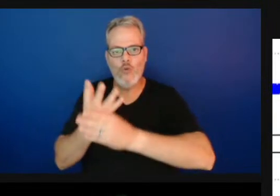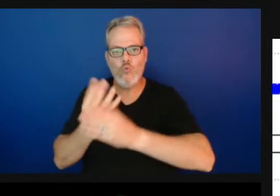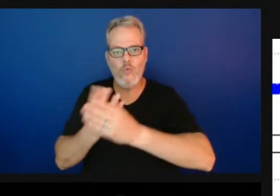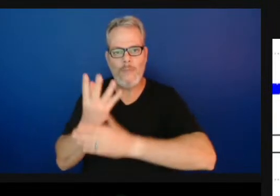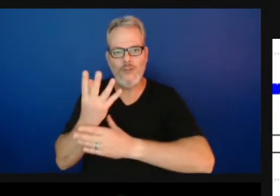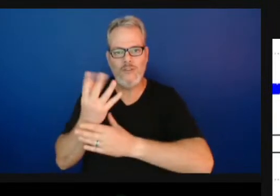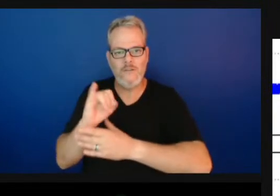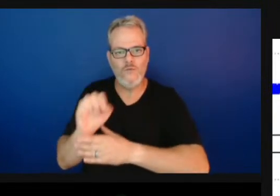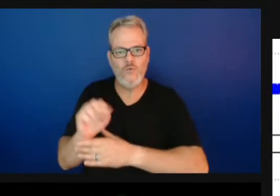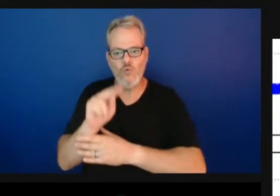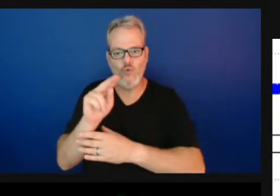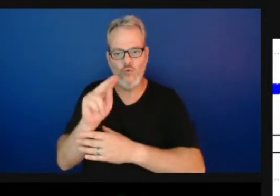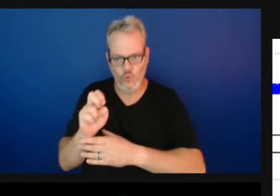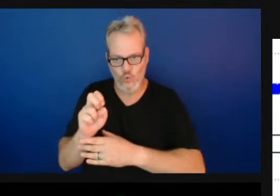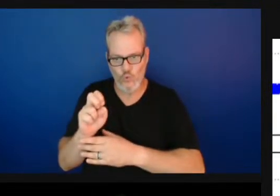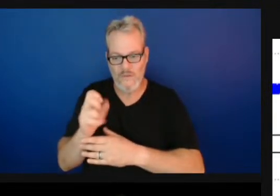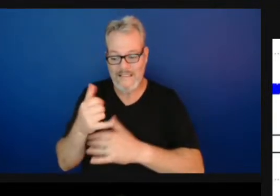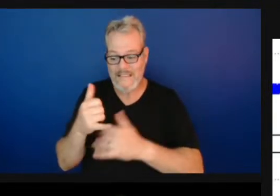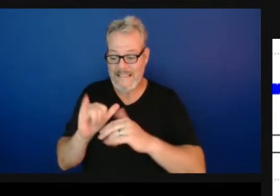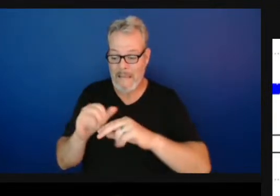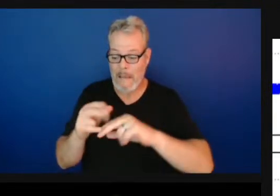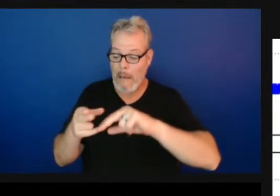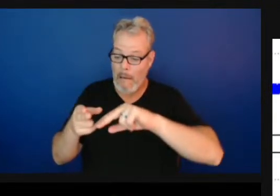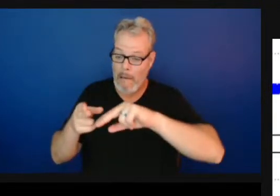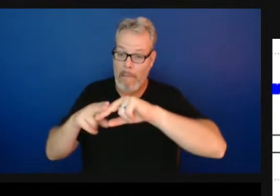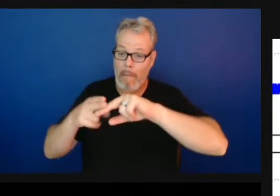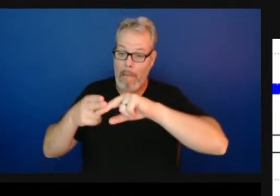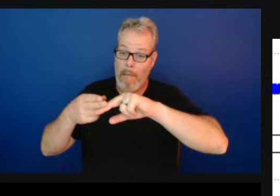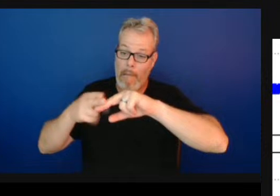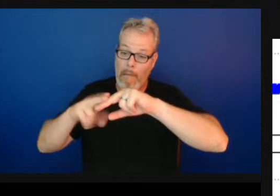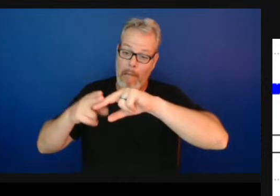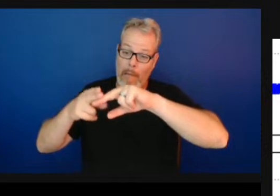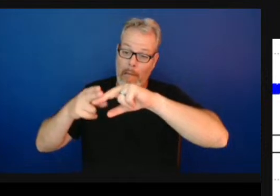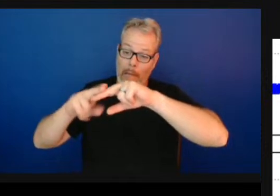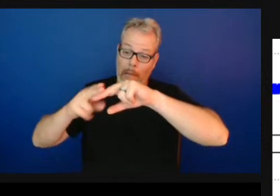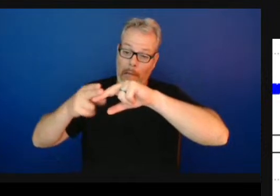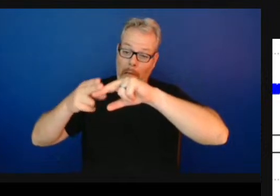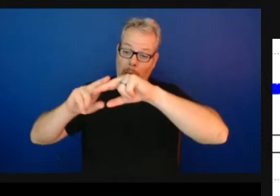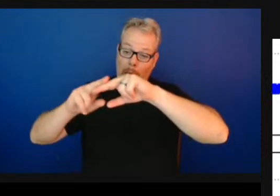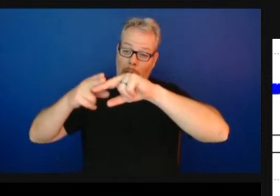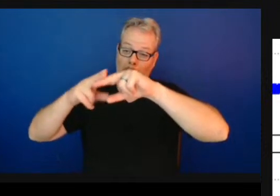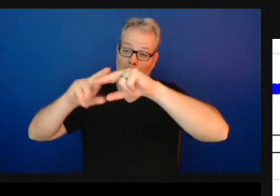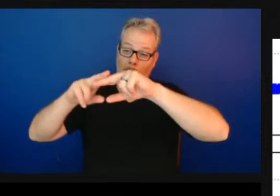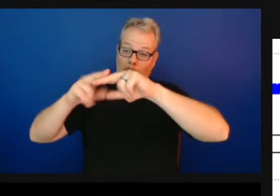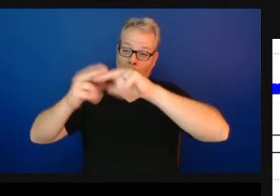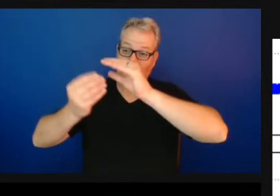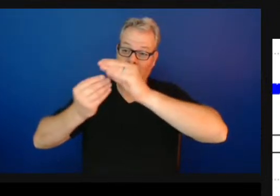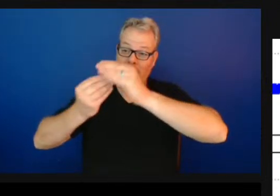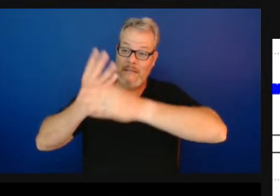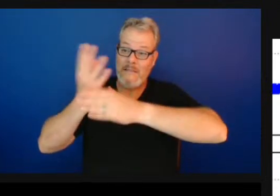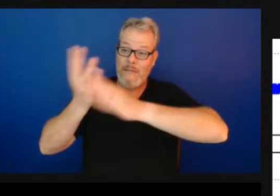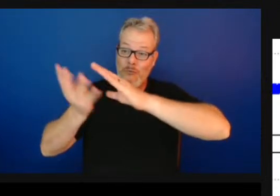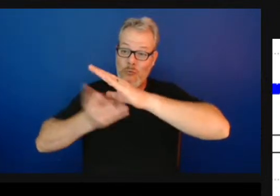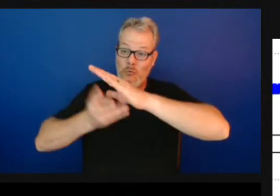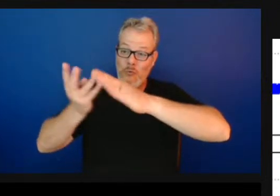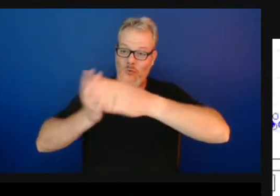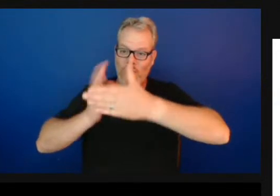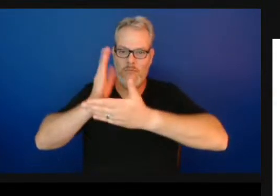was still going upwards, upwards, upwards, upwards, upwards, until this recent intrusion. And now it has stopped going upwards